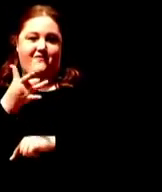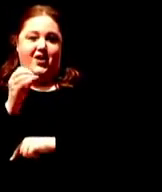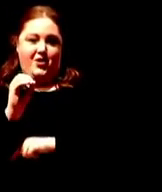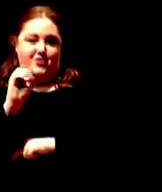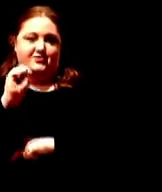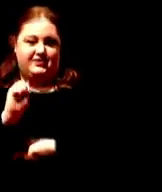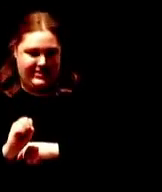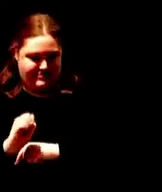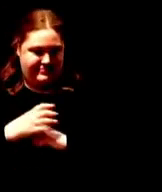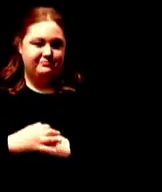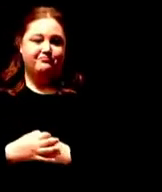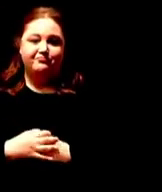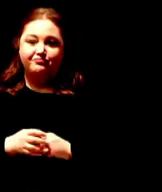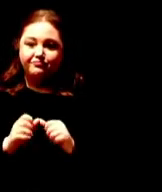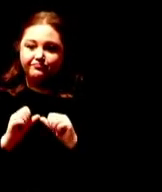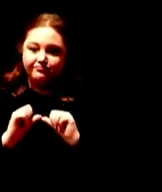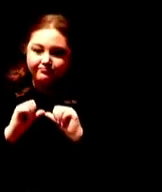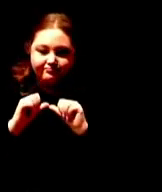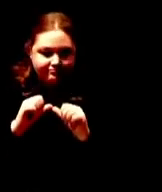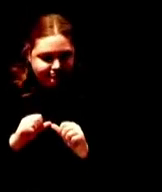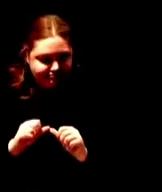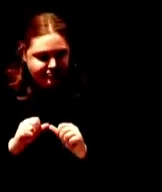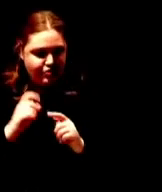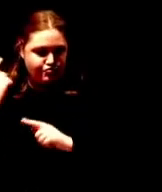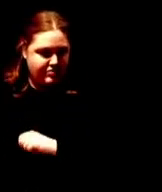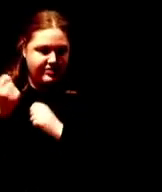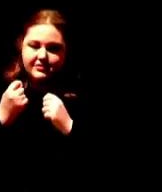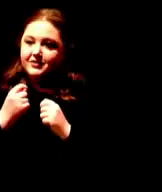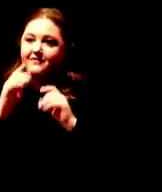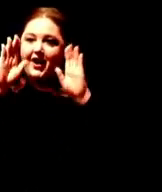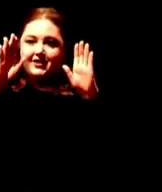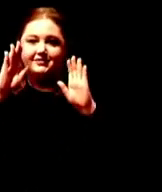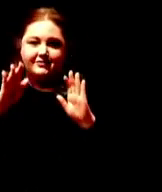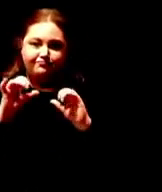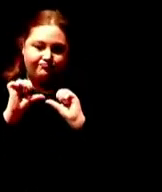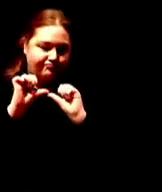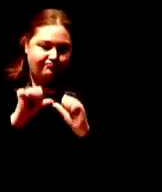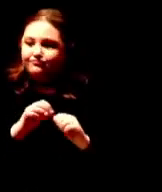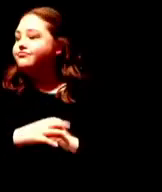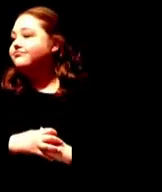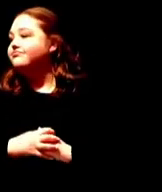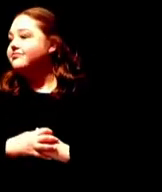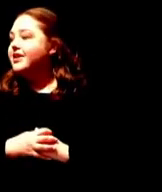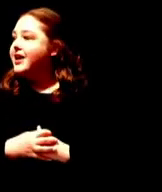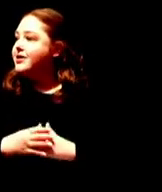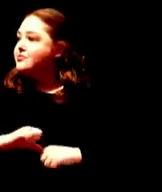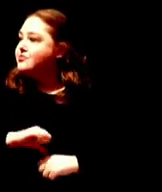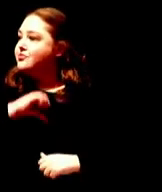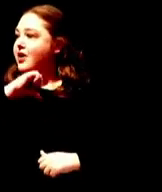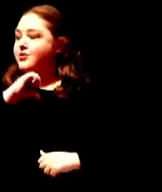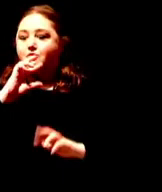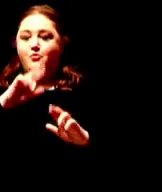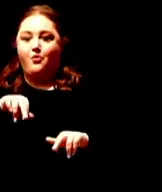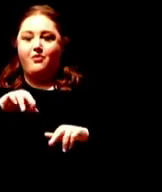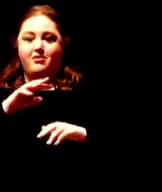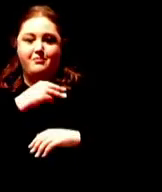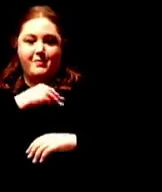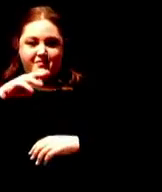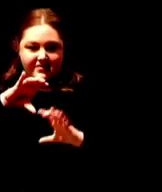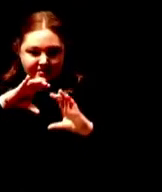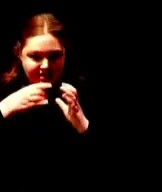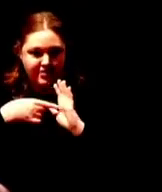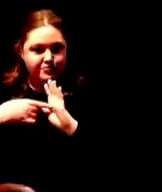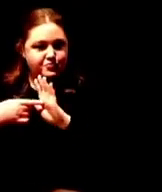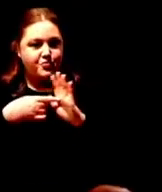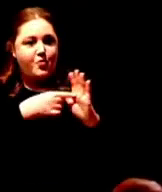we continue to uphold the tradition of excellence. I am proud to report that the members of this class showed what